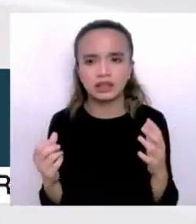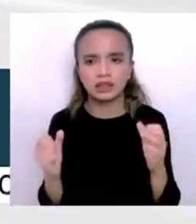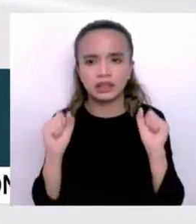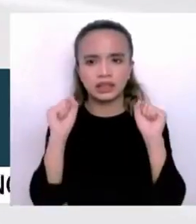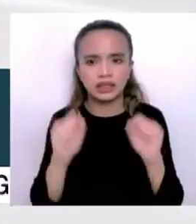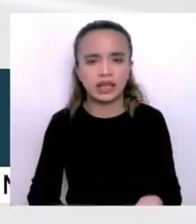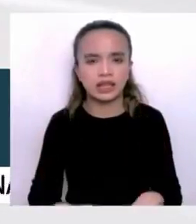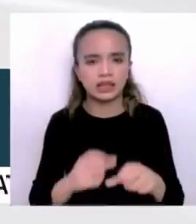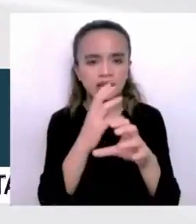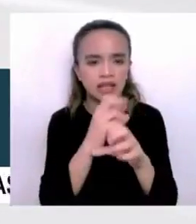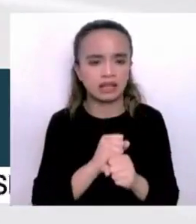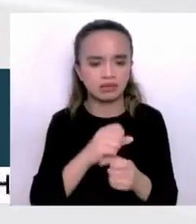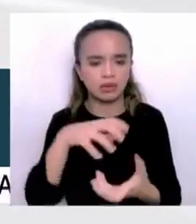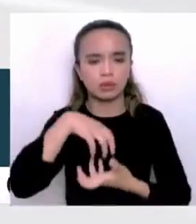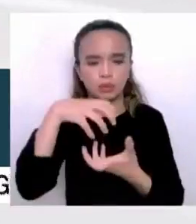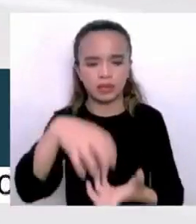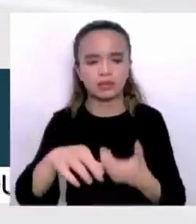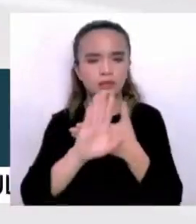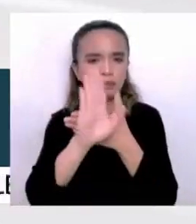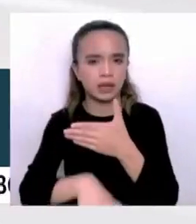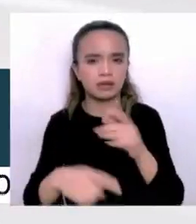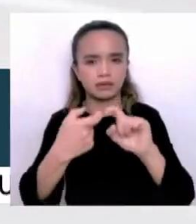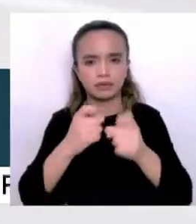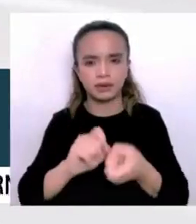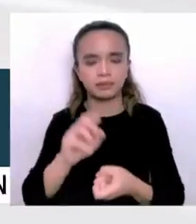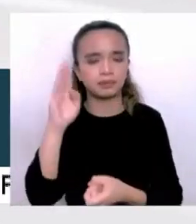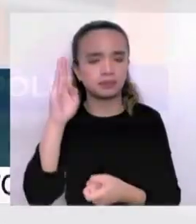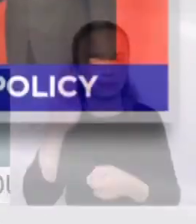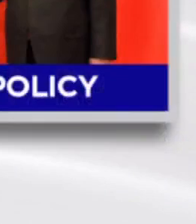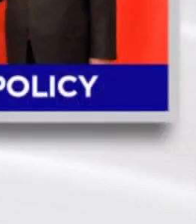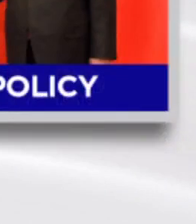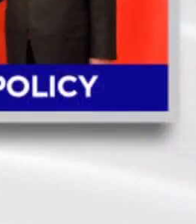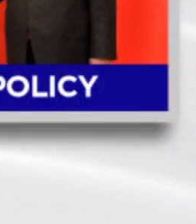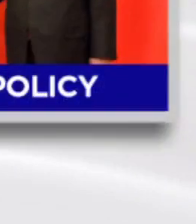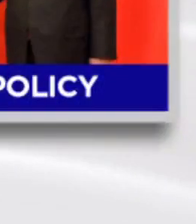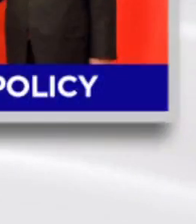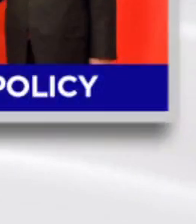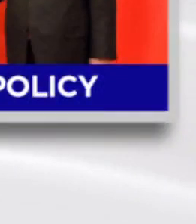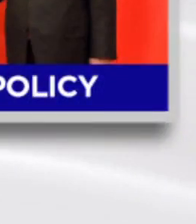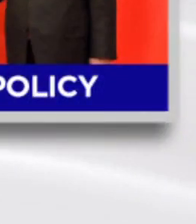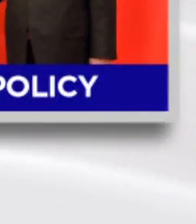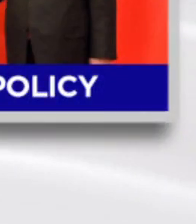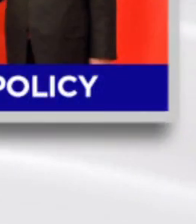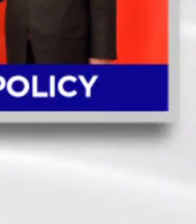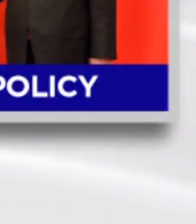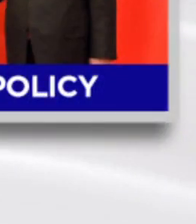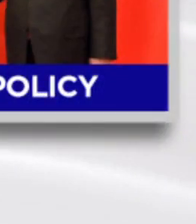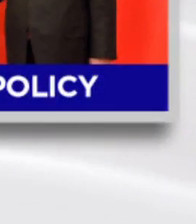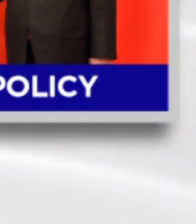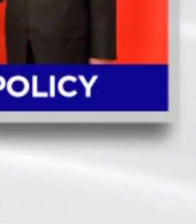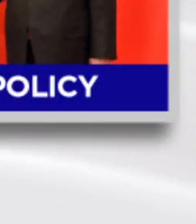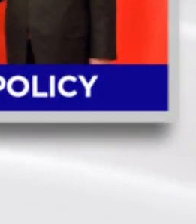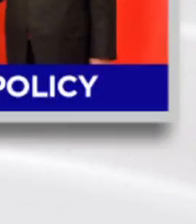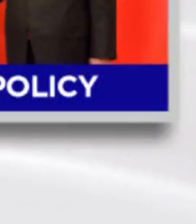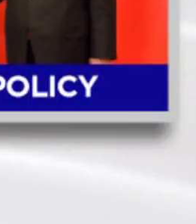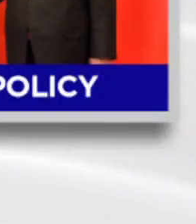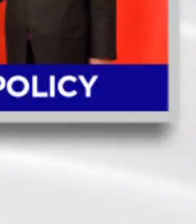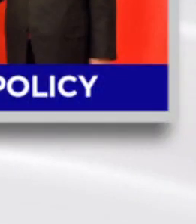Marcoses. Next topic, Dr. Montemayor. We have climate change, crime and corruption, and foreign policy.